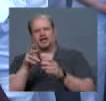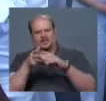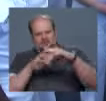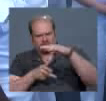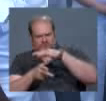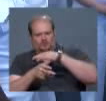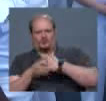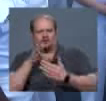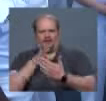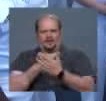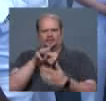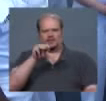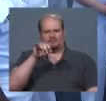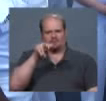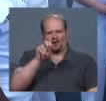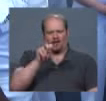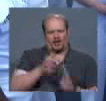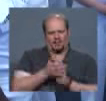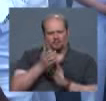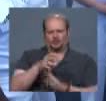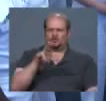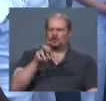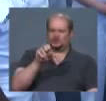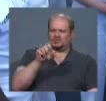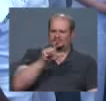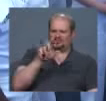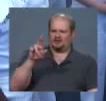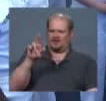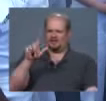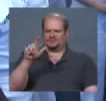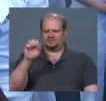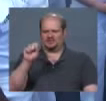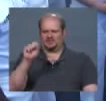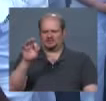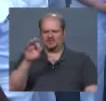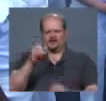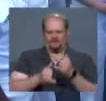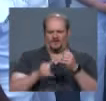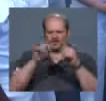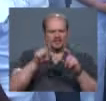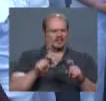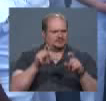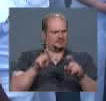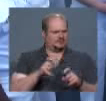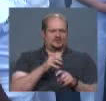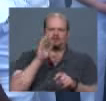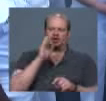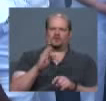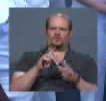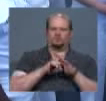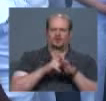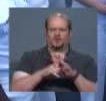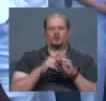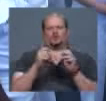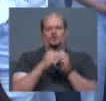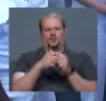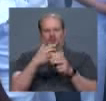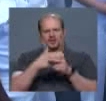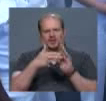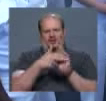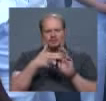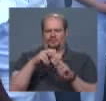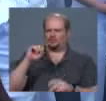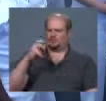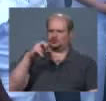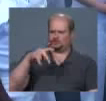anti-mine operations. And whereas the USS Little Rock LCS-9 is finalizing its testing and will be commissioned alongside its namesake,